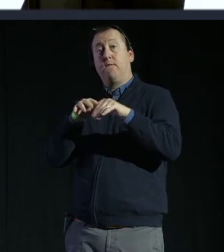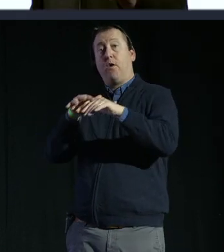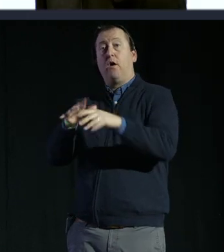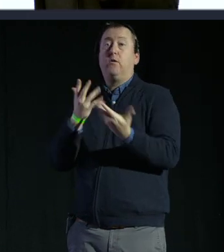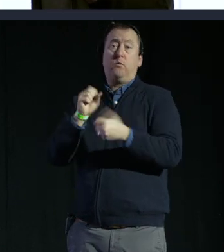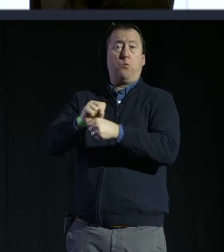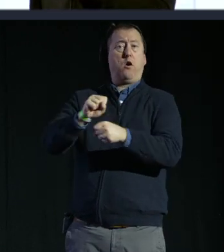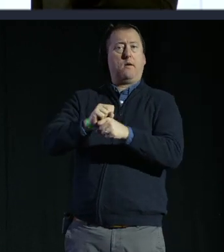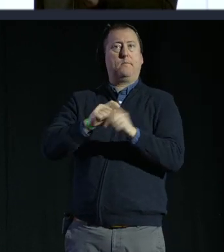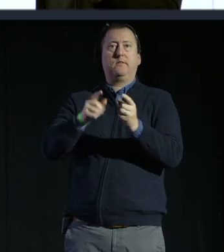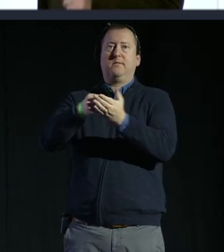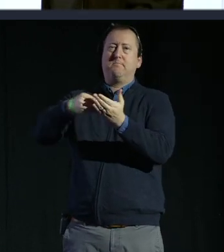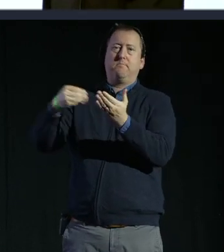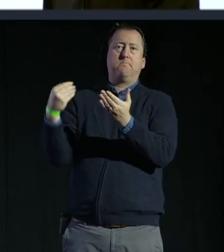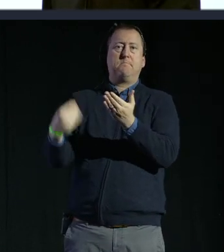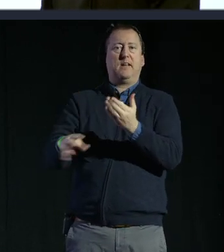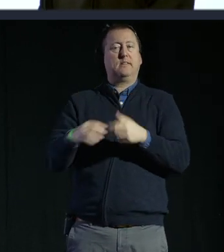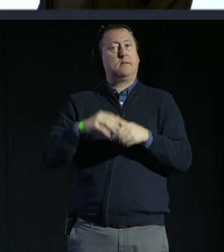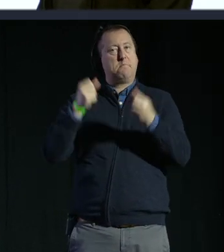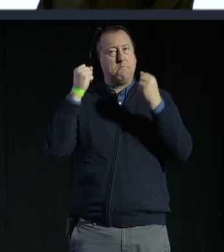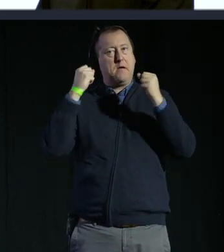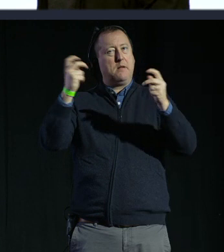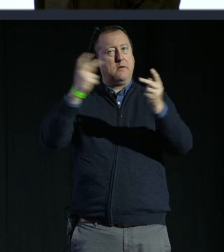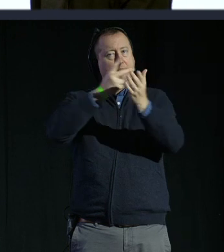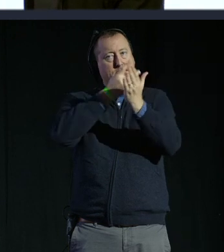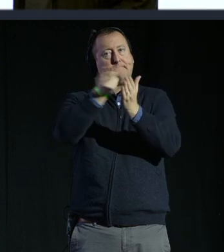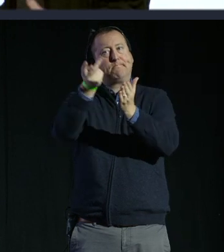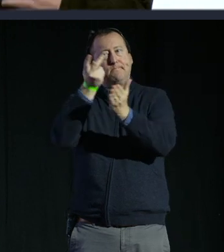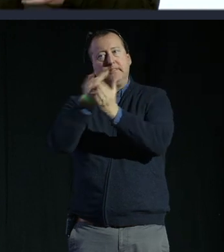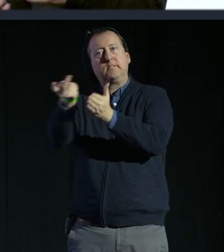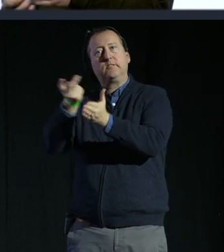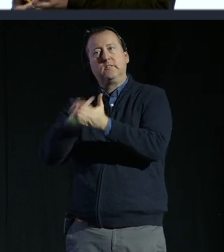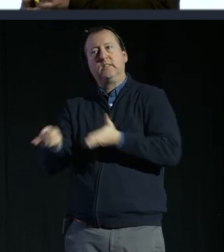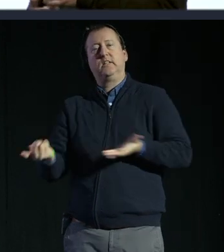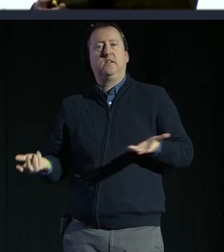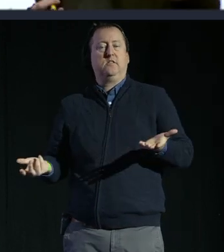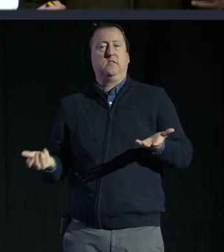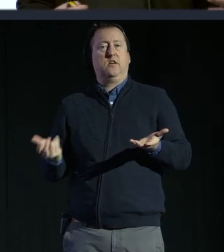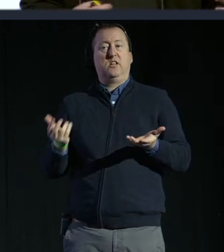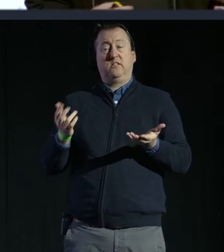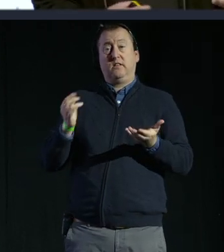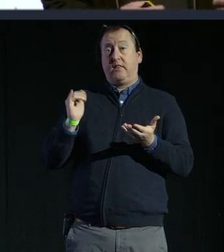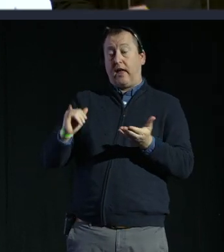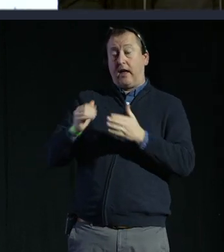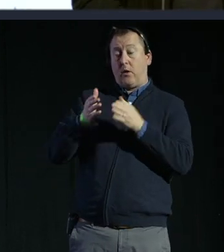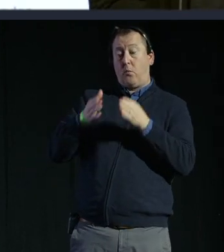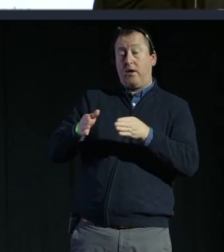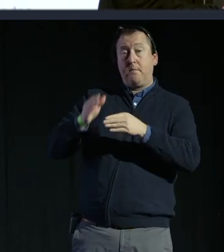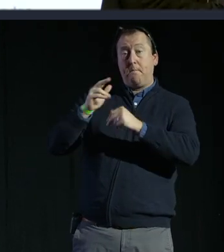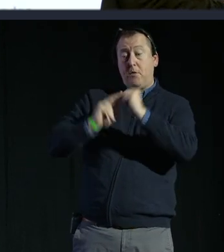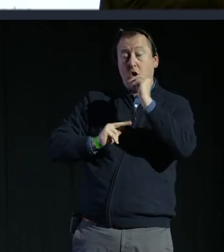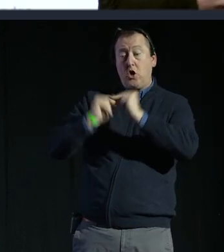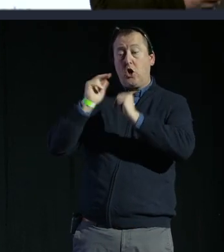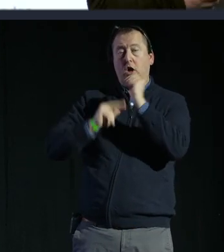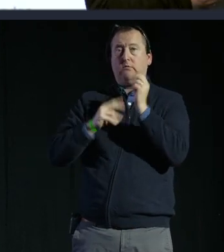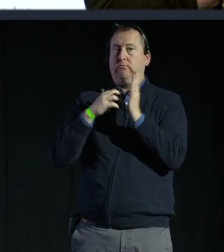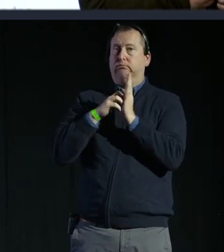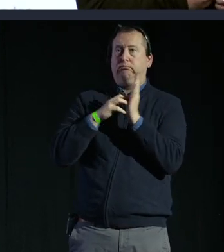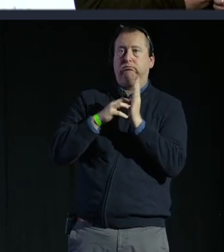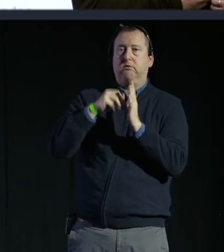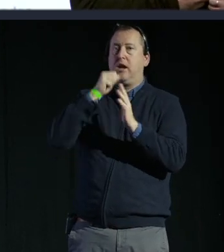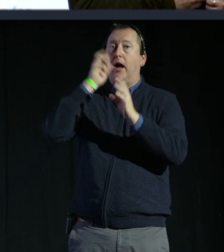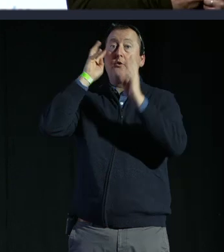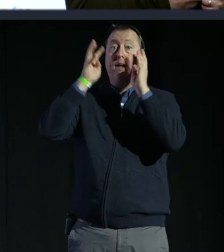it was expensive, and it had high failure rates. This way of building systems was fragile, uncreative, slow.